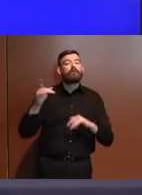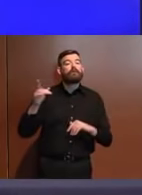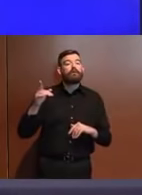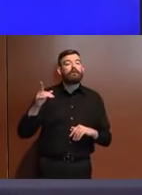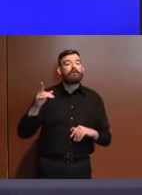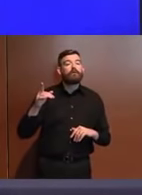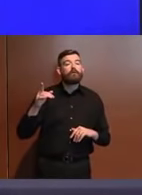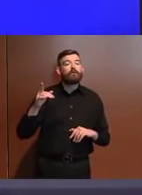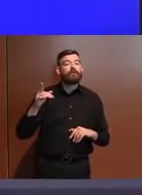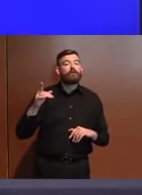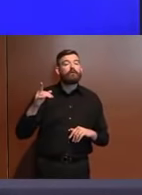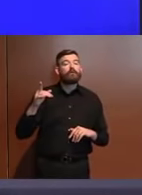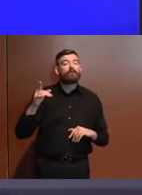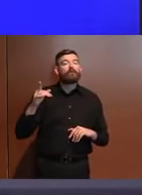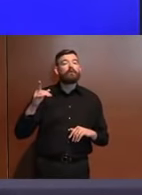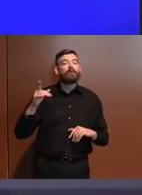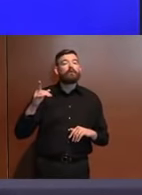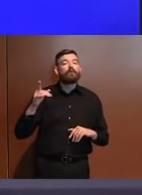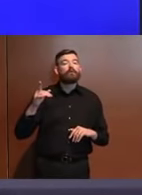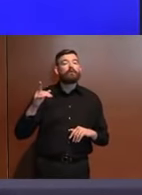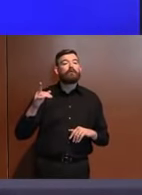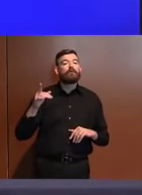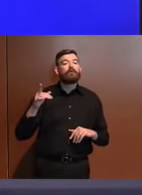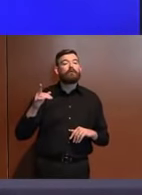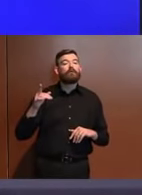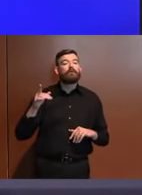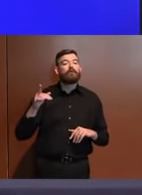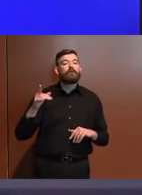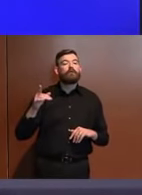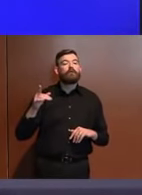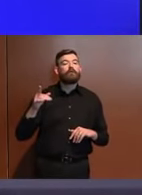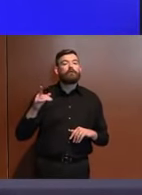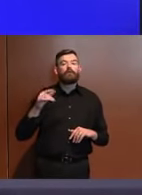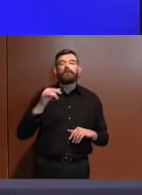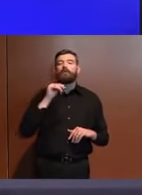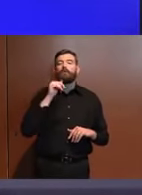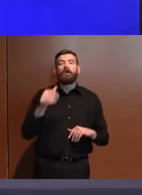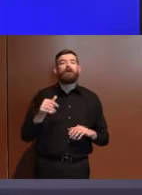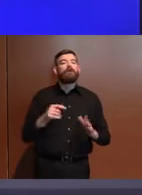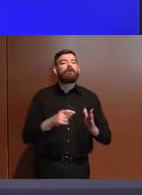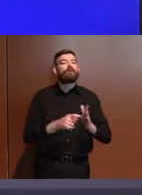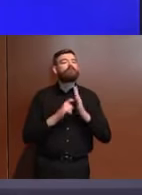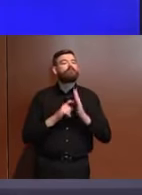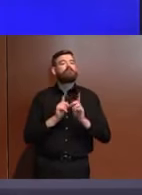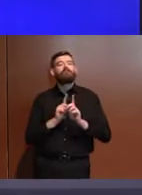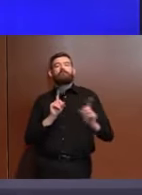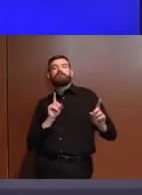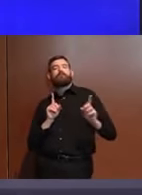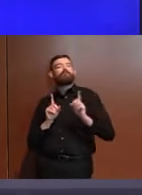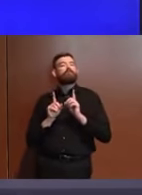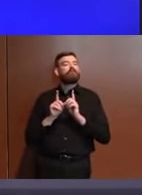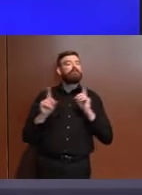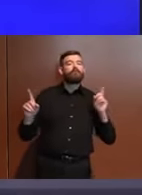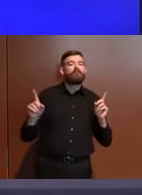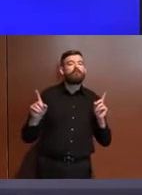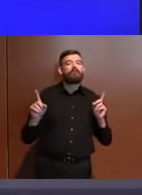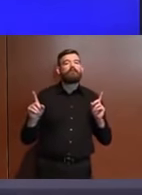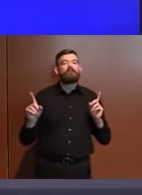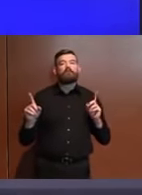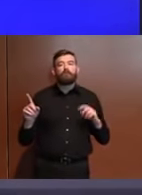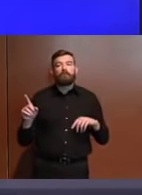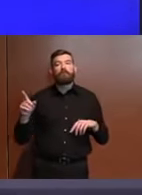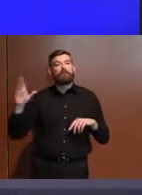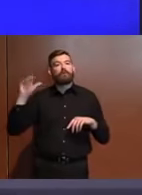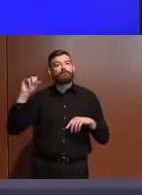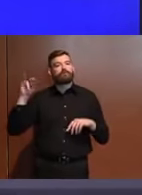social distancing while they're on the clock. What would you say to casino workers who are being brought in to work but are not given the supplies,